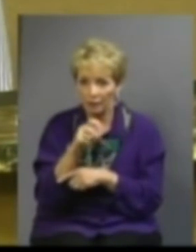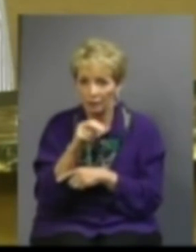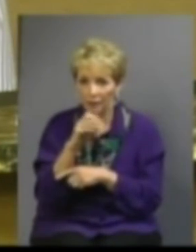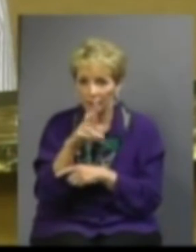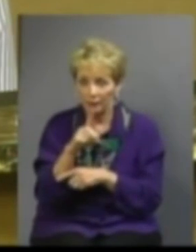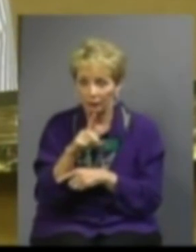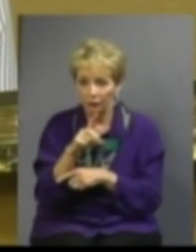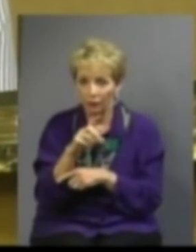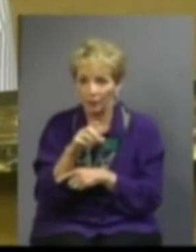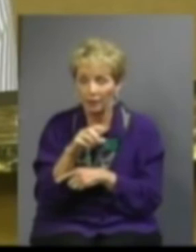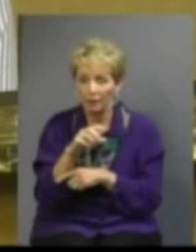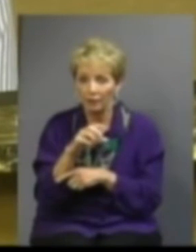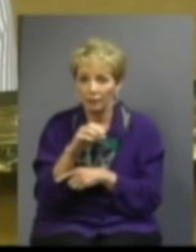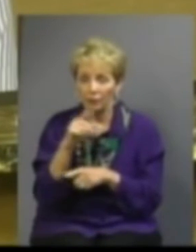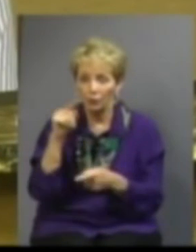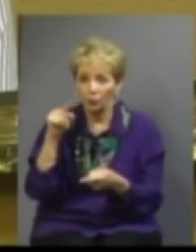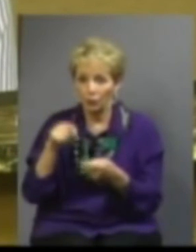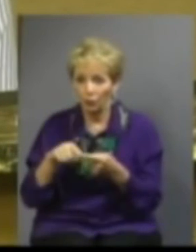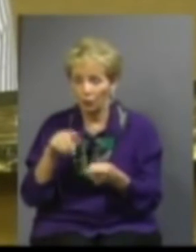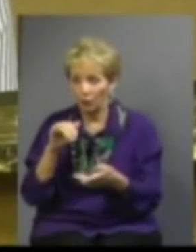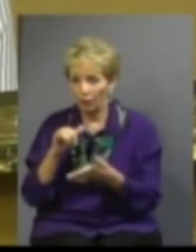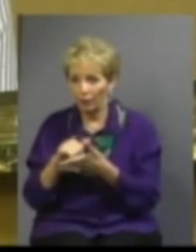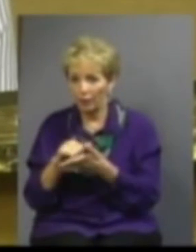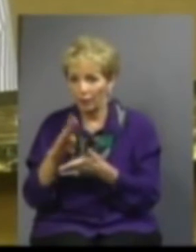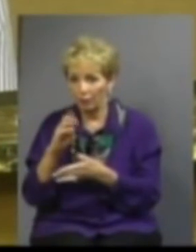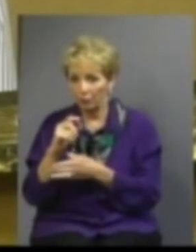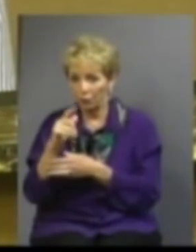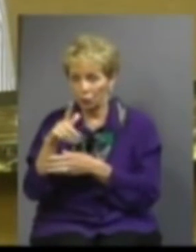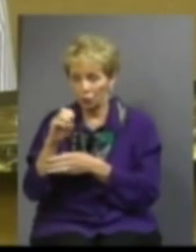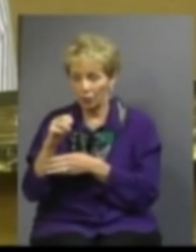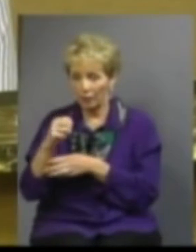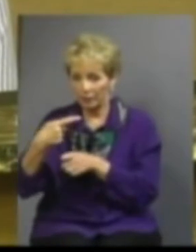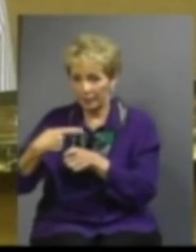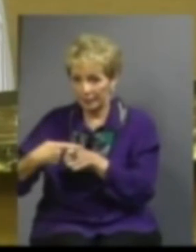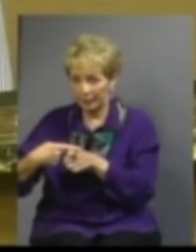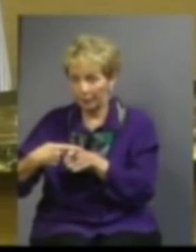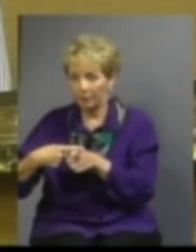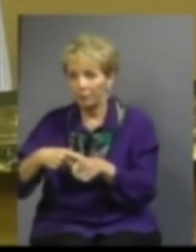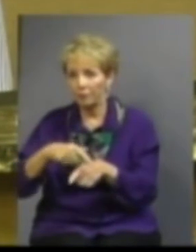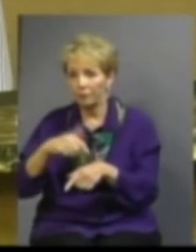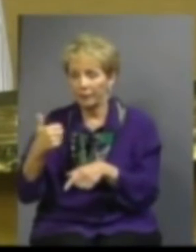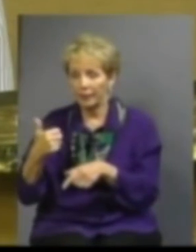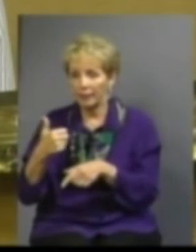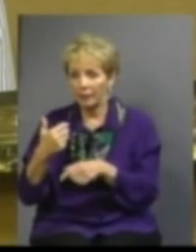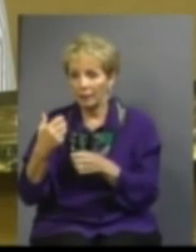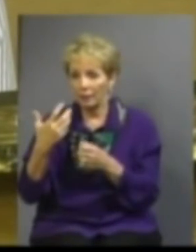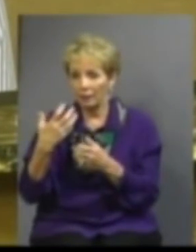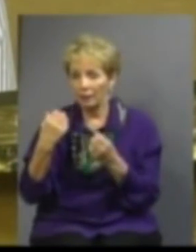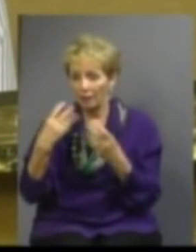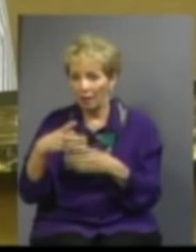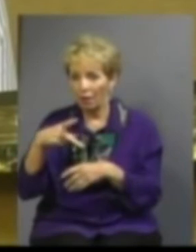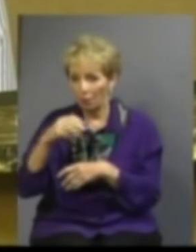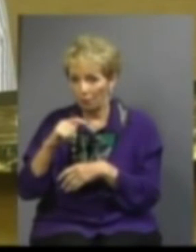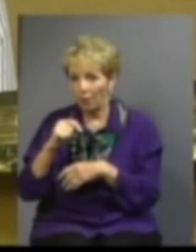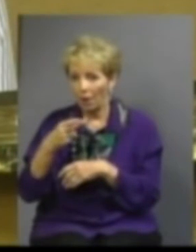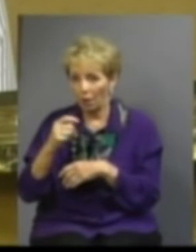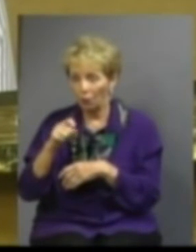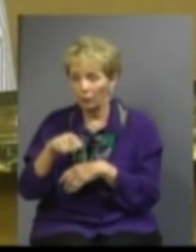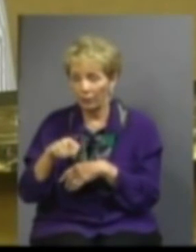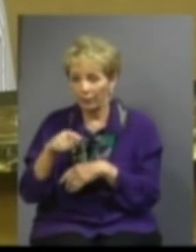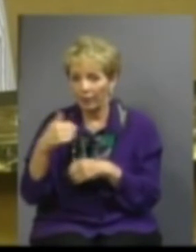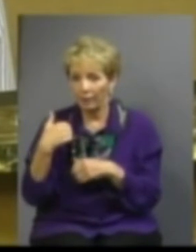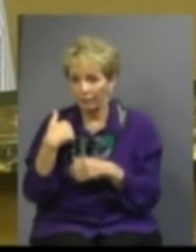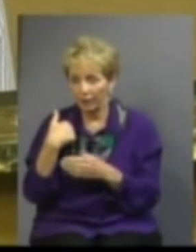Drive intersection all the way up to this Bushell Street intersection. I know there are a lot of potholes and things out there where they